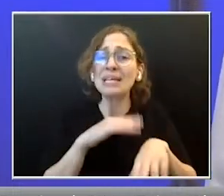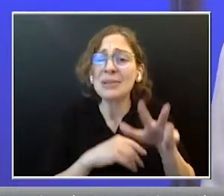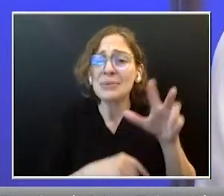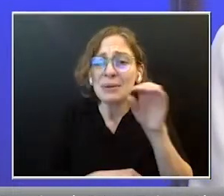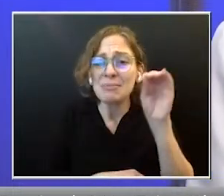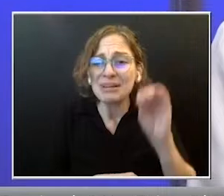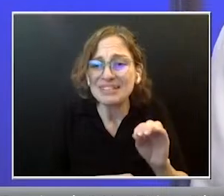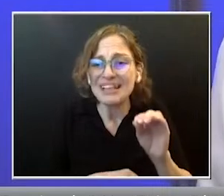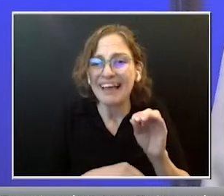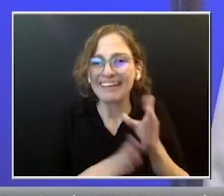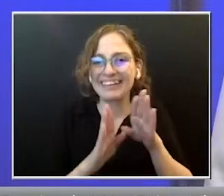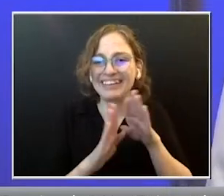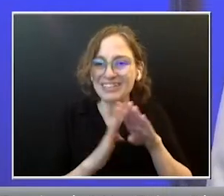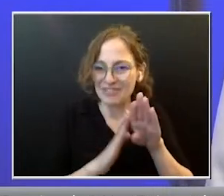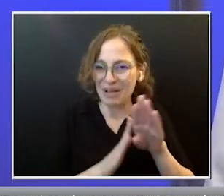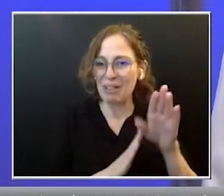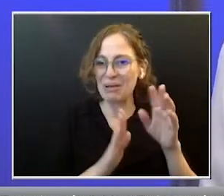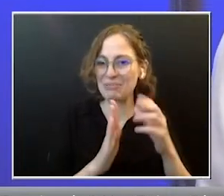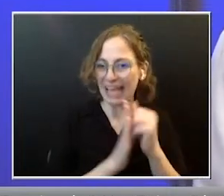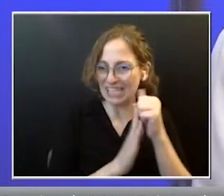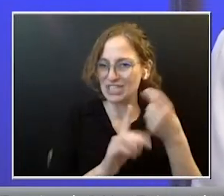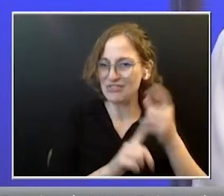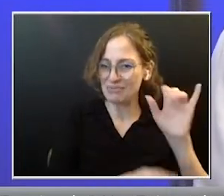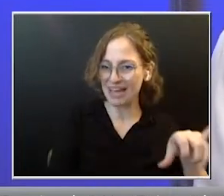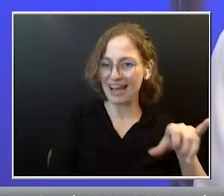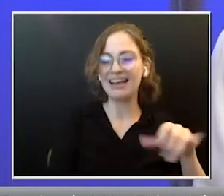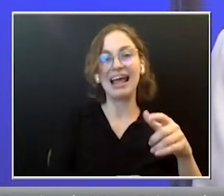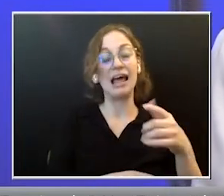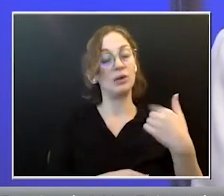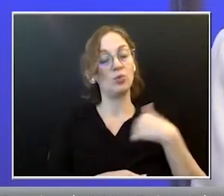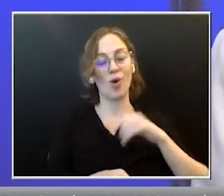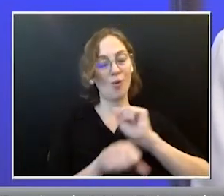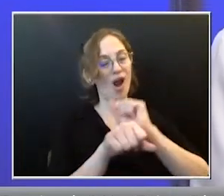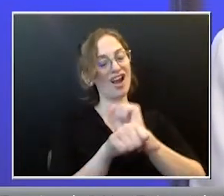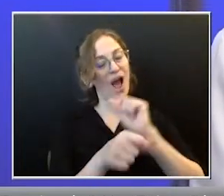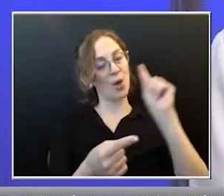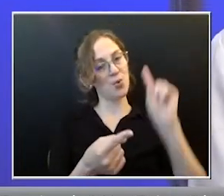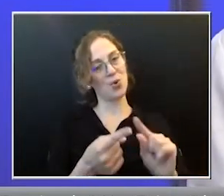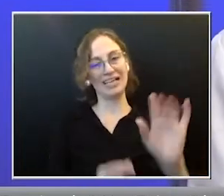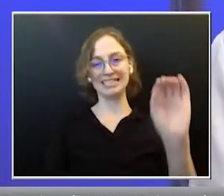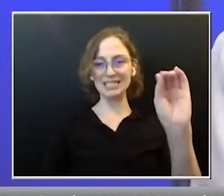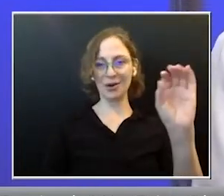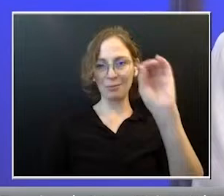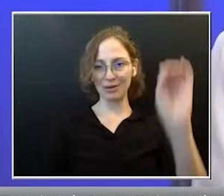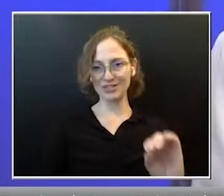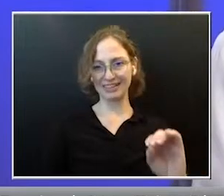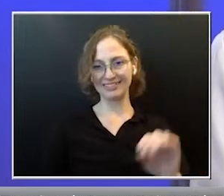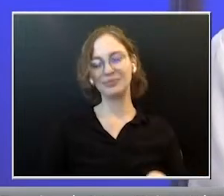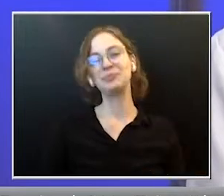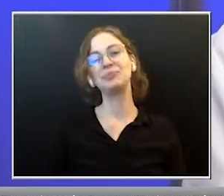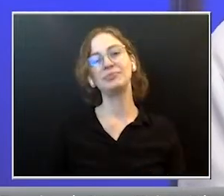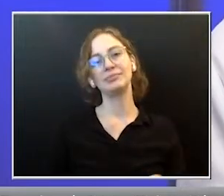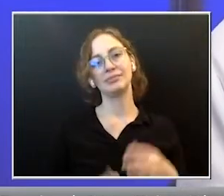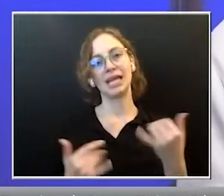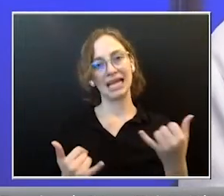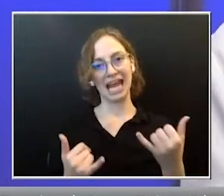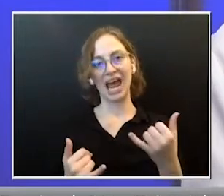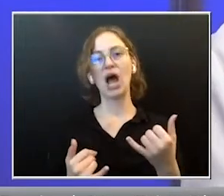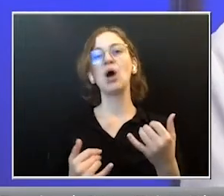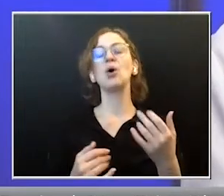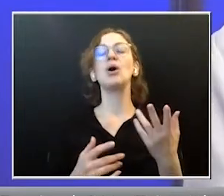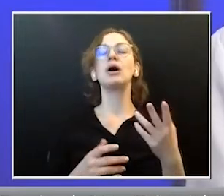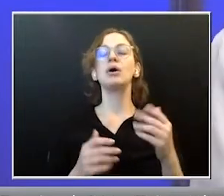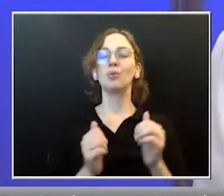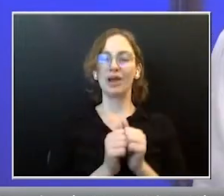zero. And for prevention, we now use, at least in postmenopausal women, low-dose tamoxifen